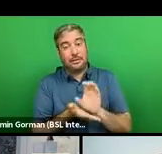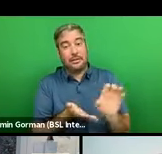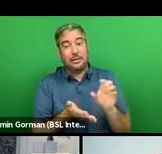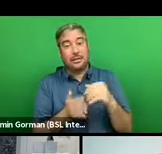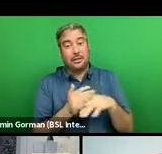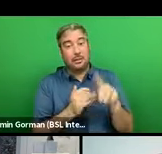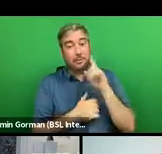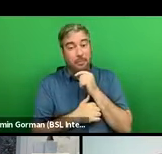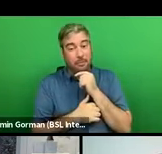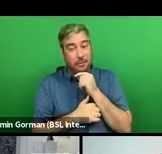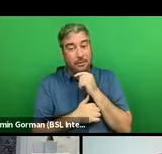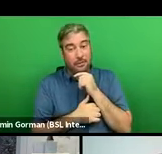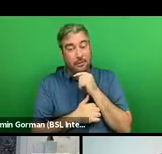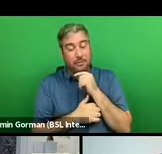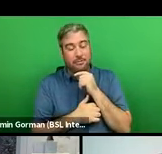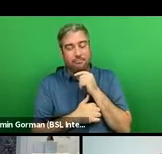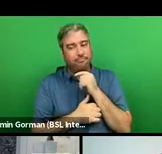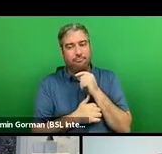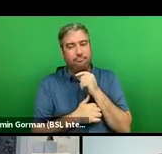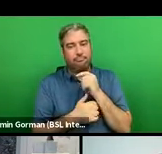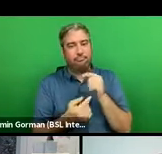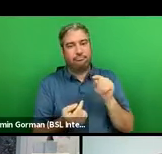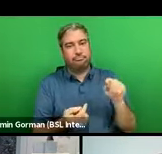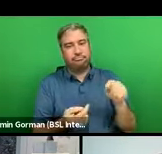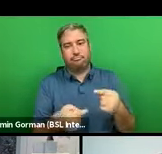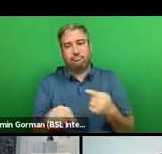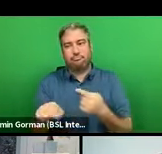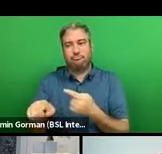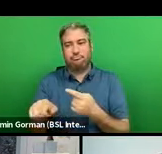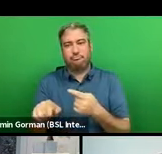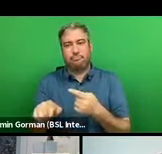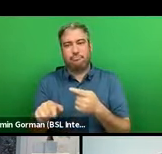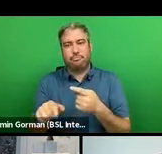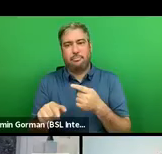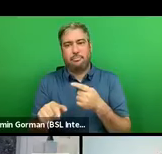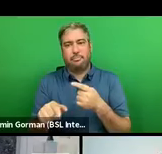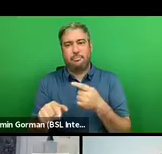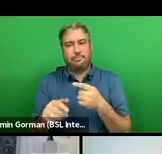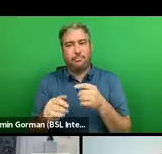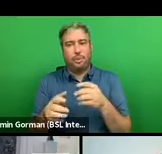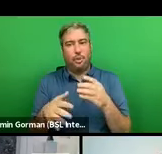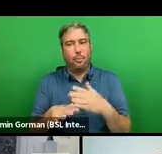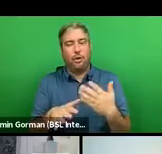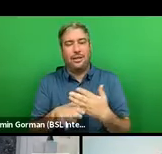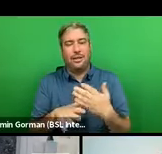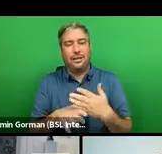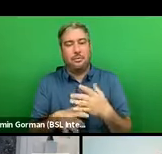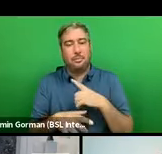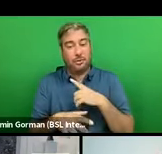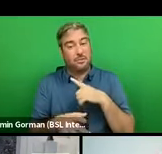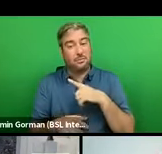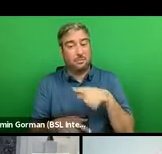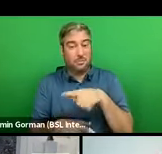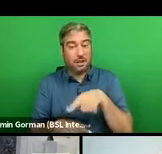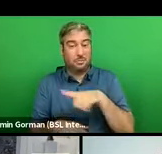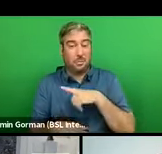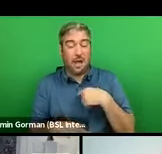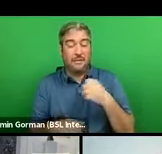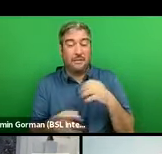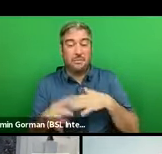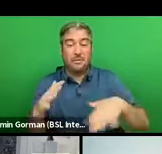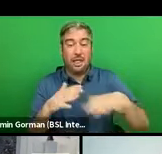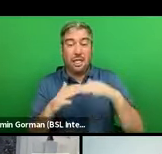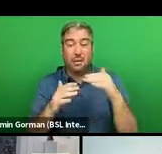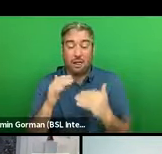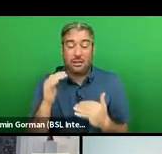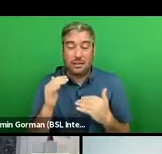okay is somewhat broken, which is, I think, part of why we have spatial inequality. But I think that tension is really running through all of